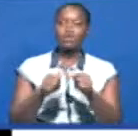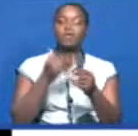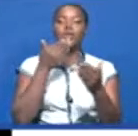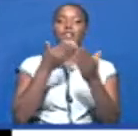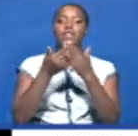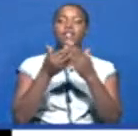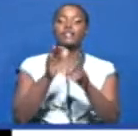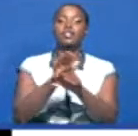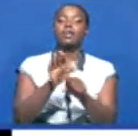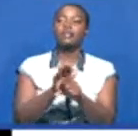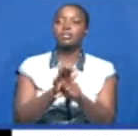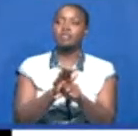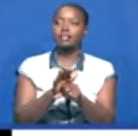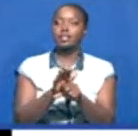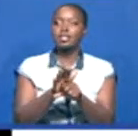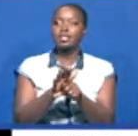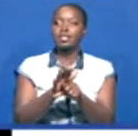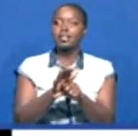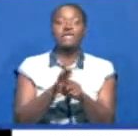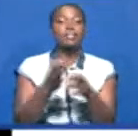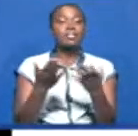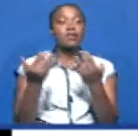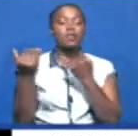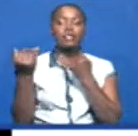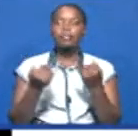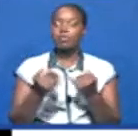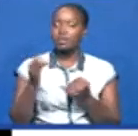much. And now, without further ado, I want to invite